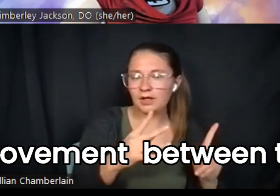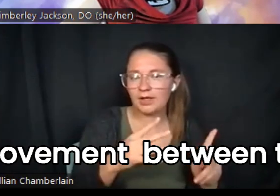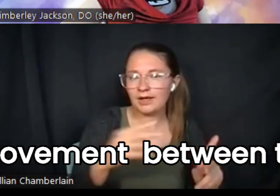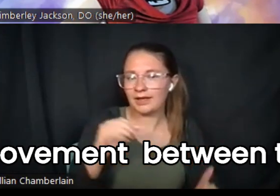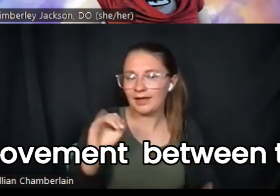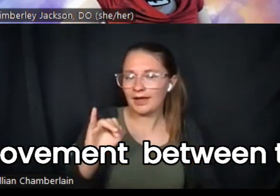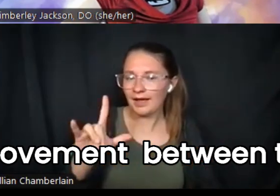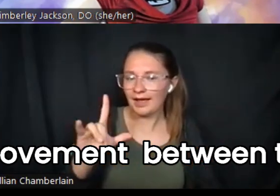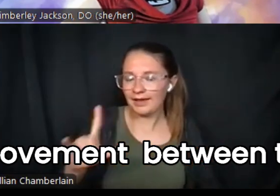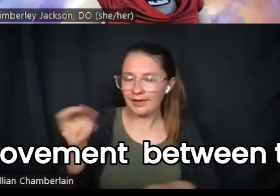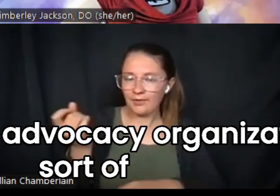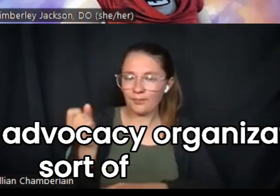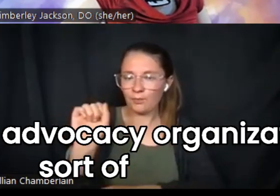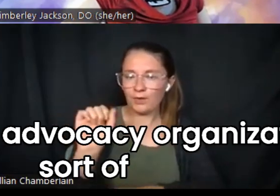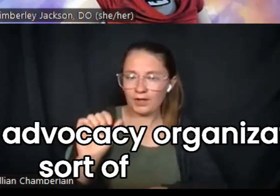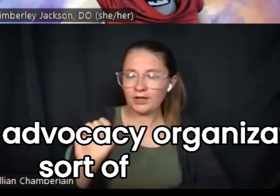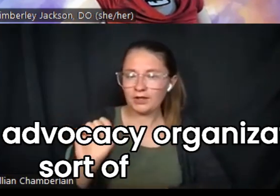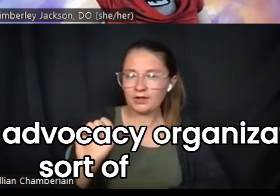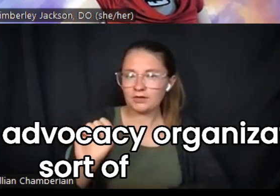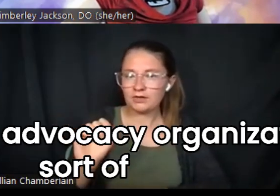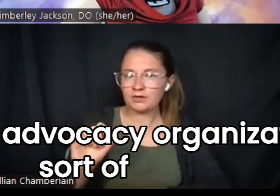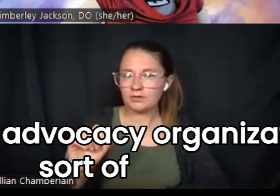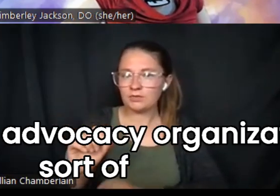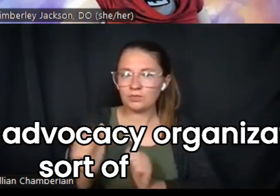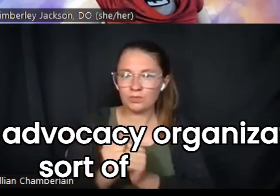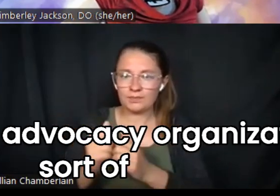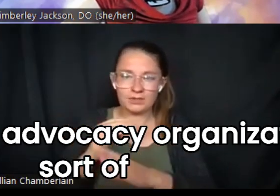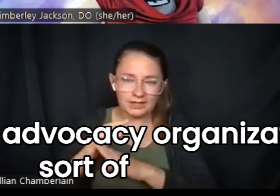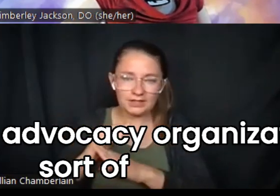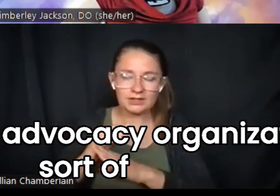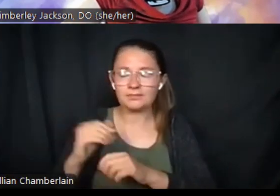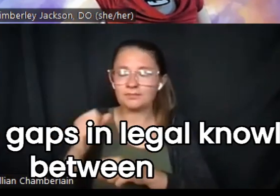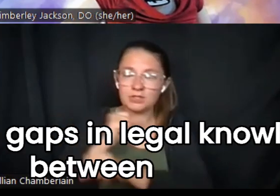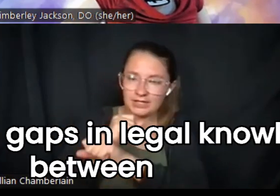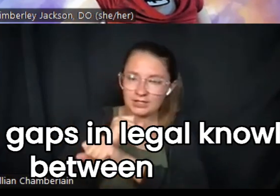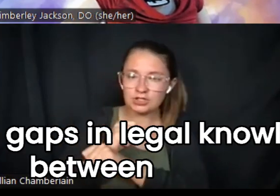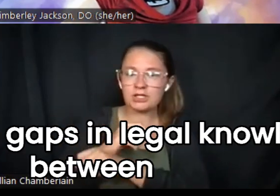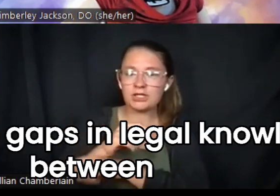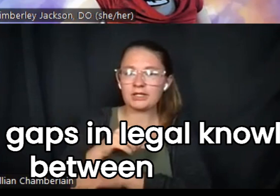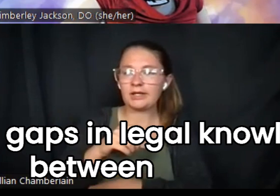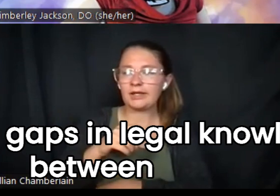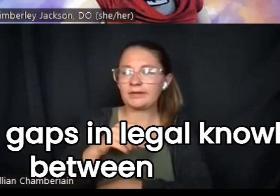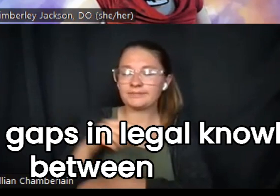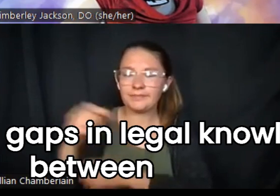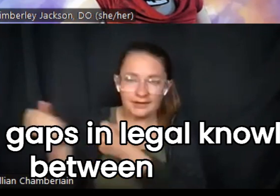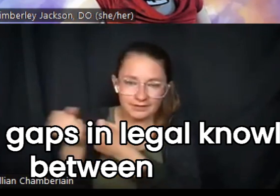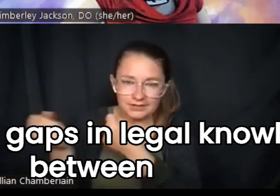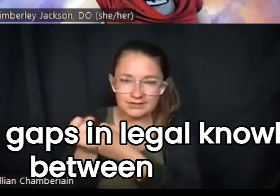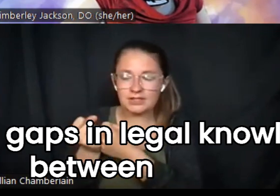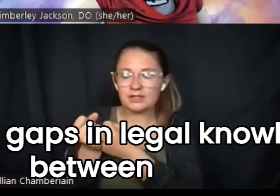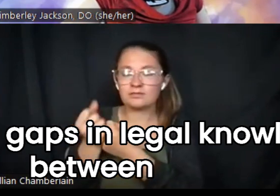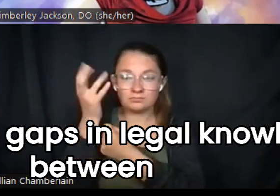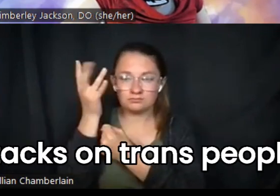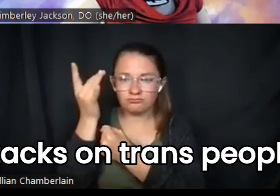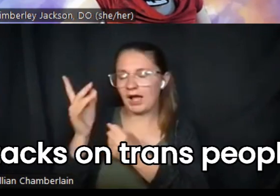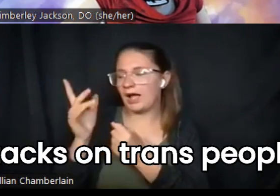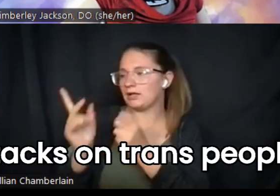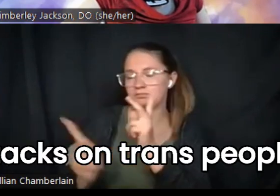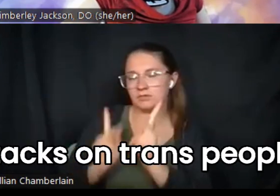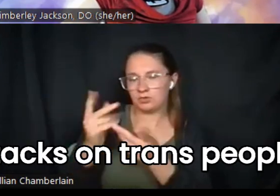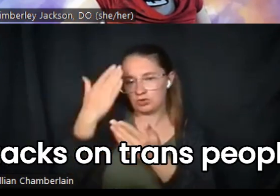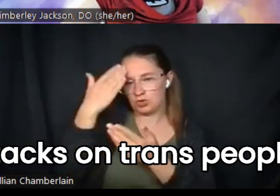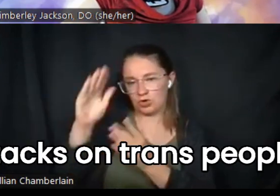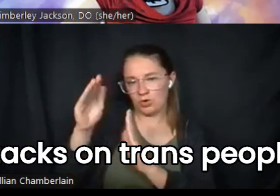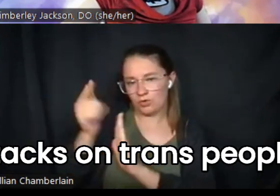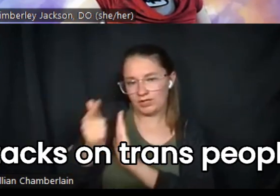IL movement, between the protection and advocacy organizations, to sort of address the gaps in legal knowledge. between what